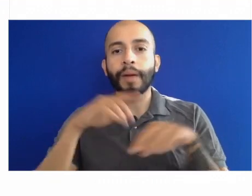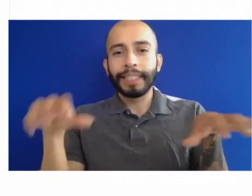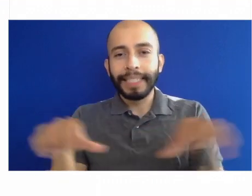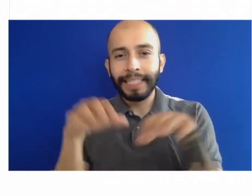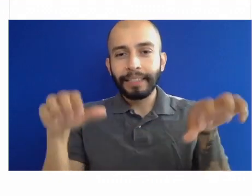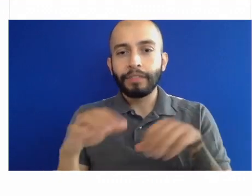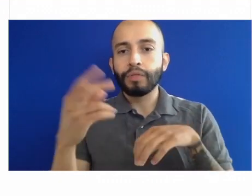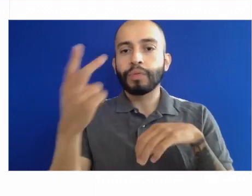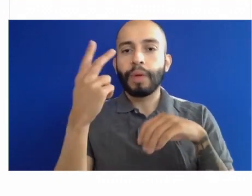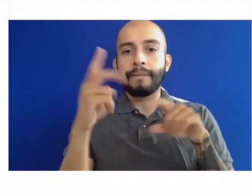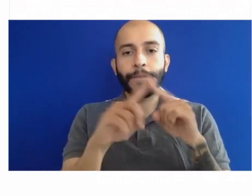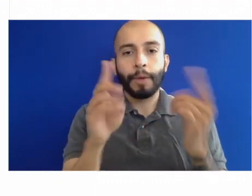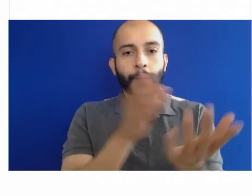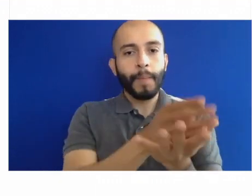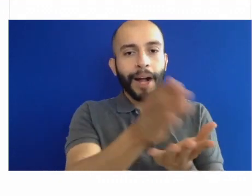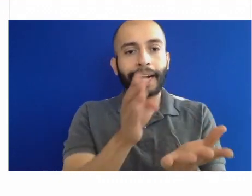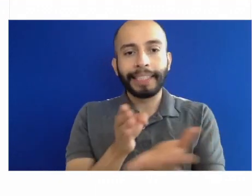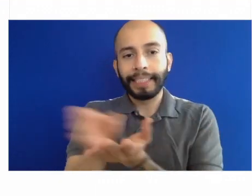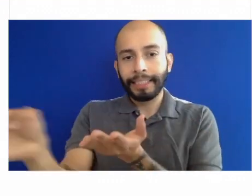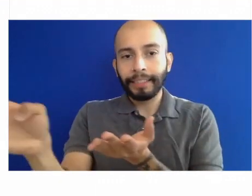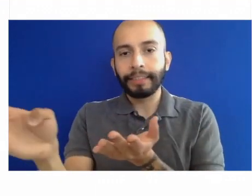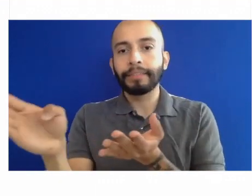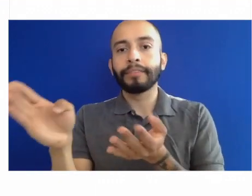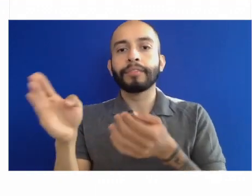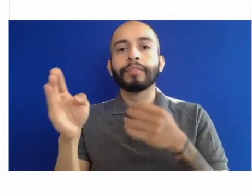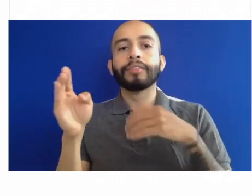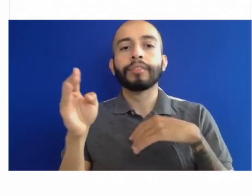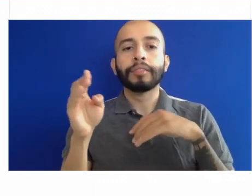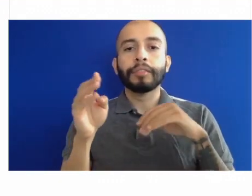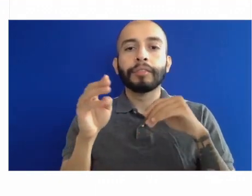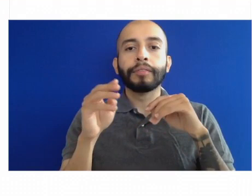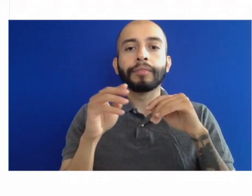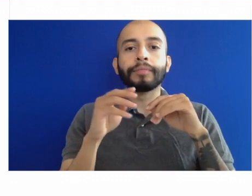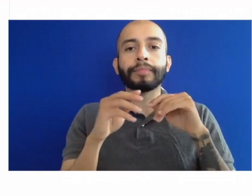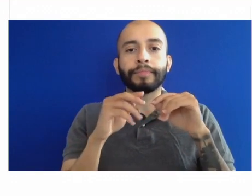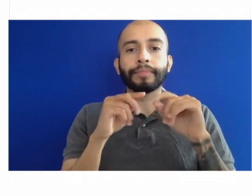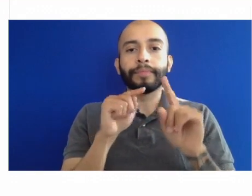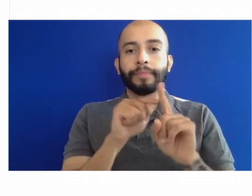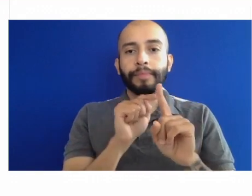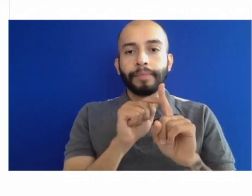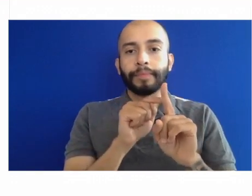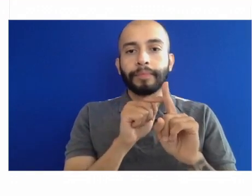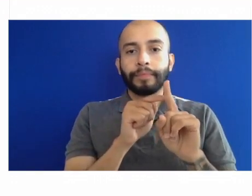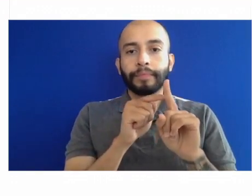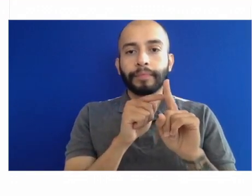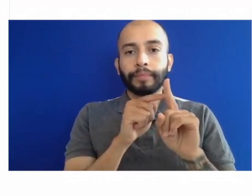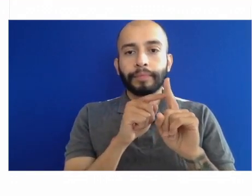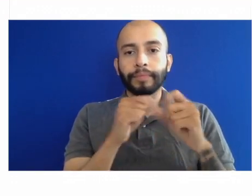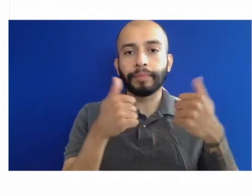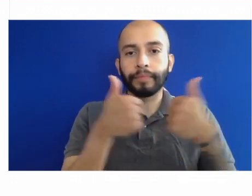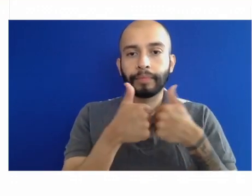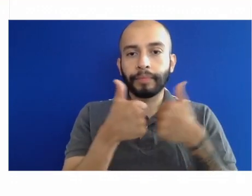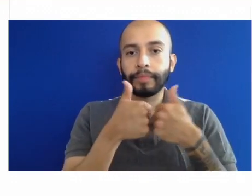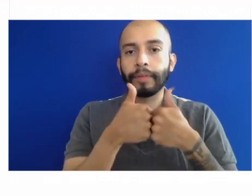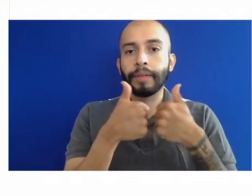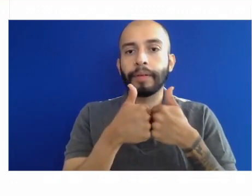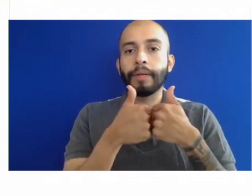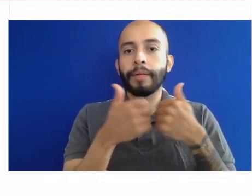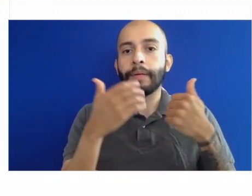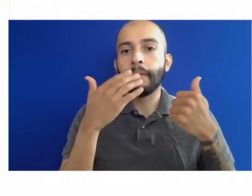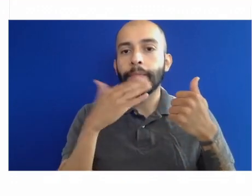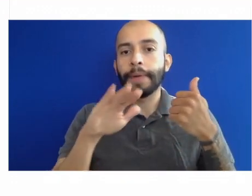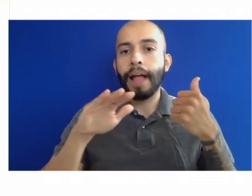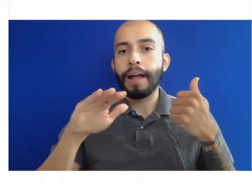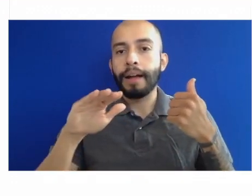games. So, for example, the Bad News online game, or specifically about COVID-19, it's called Go Viral, which is